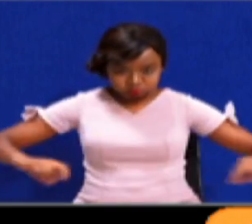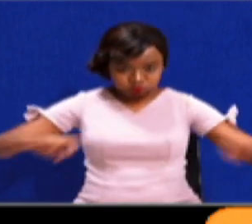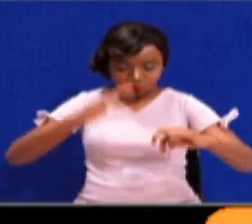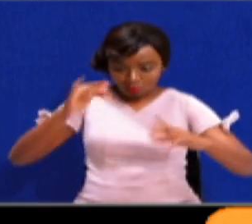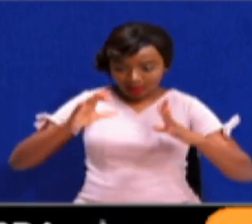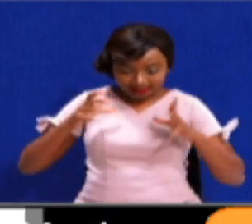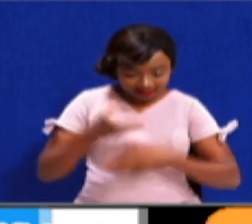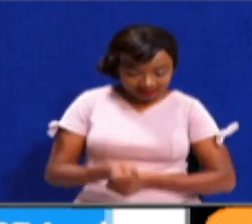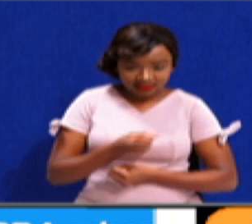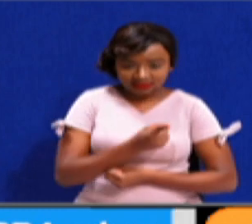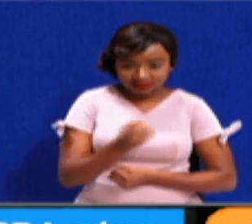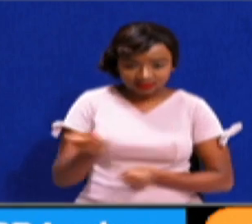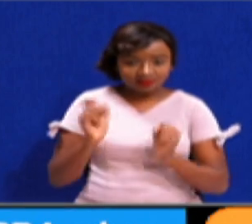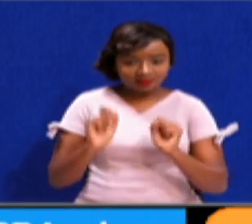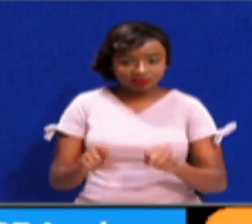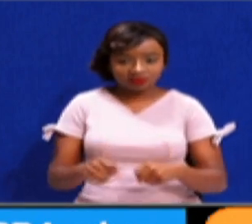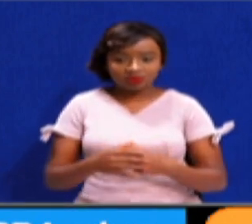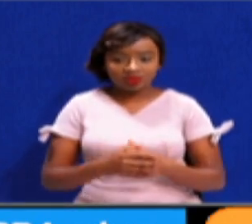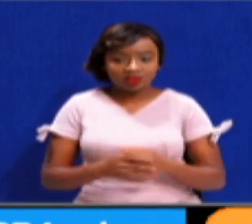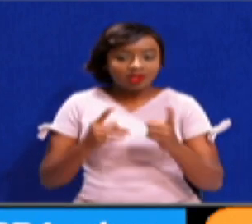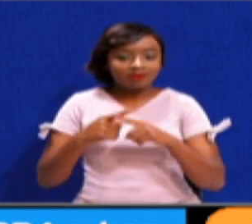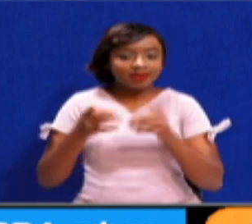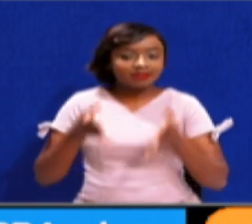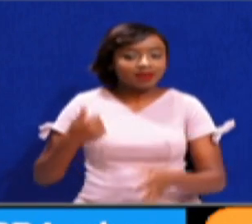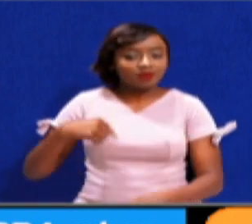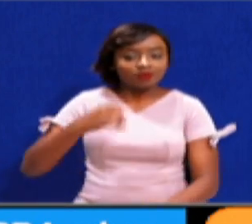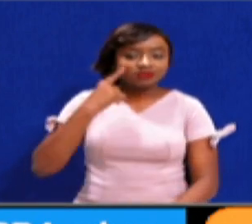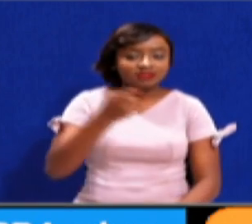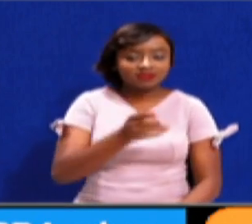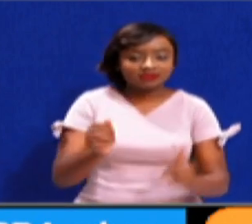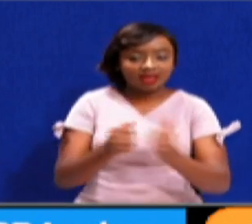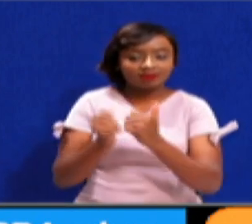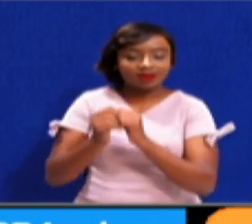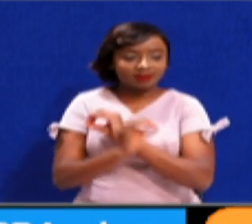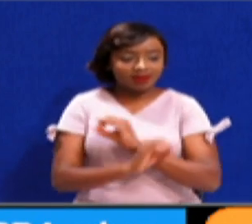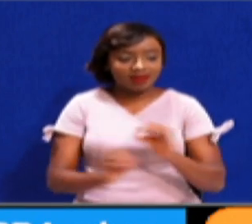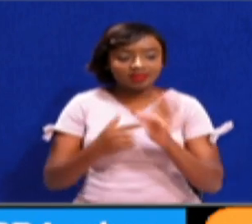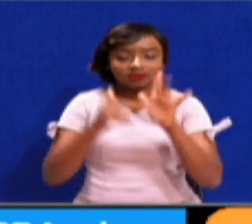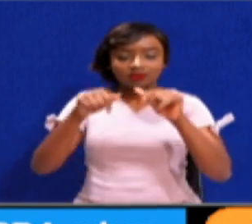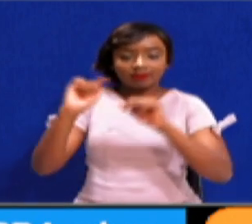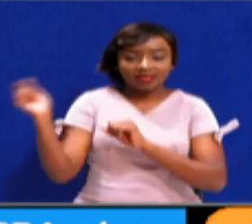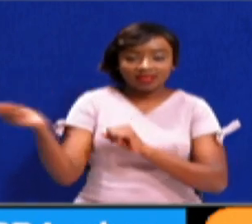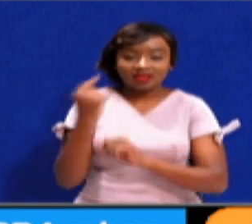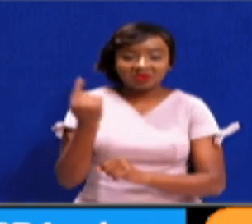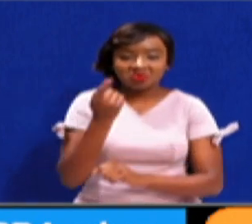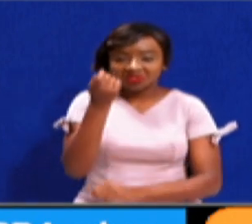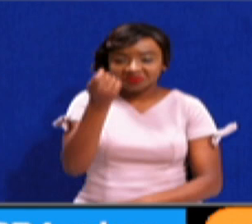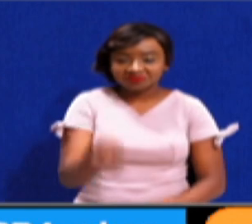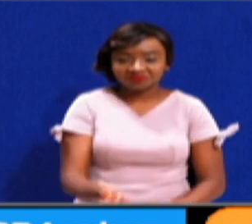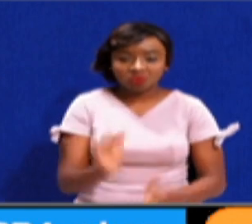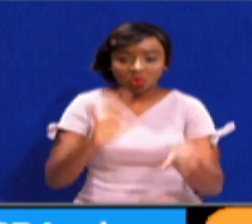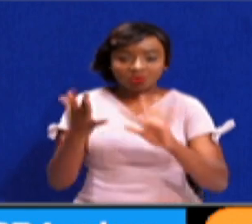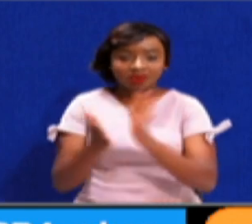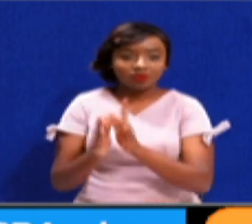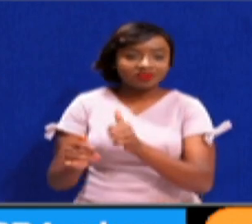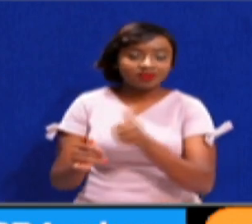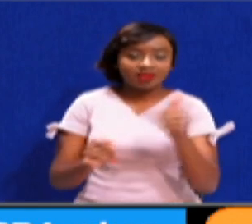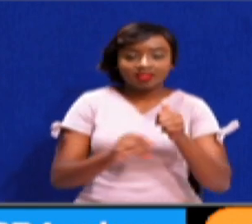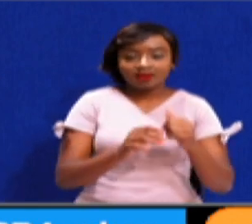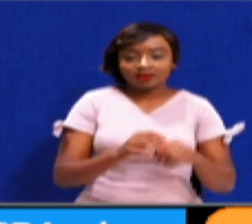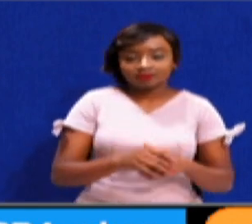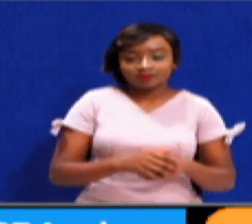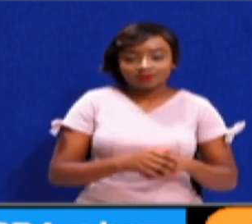trusted to be wise. There was wisdom there. But we're not seeing the wisdom here. In this instance, in Kenya, it's almost an oxymoron. If you compare mm-hmm. it to what the Senate